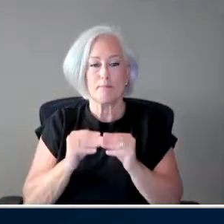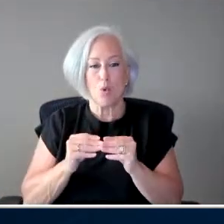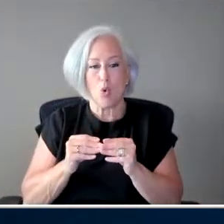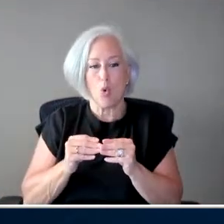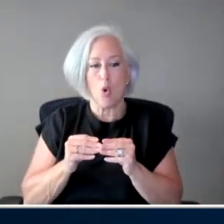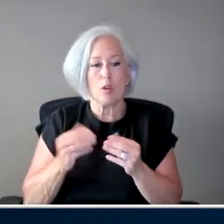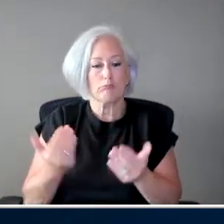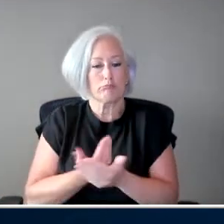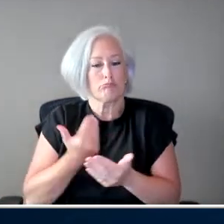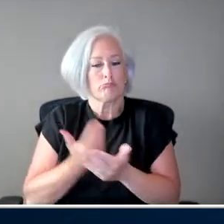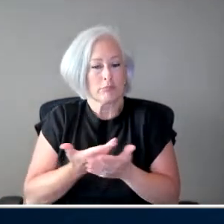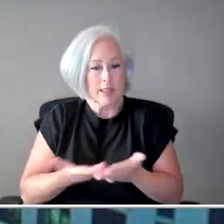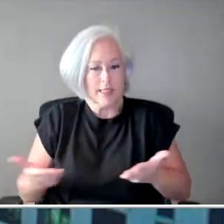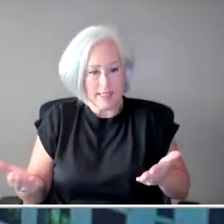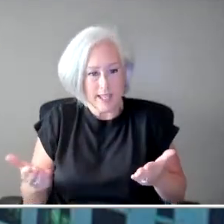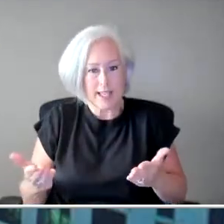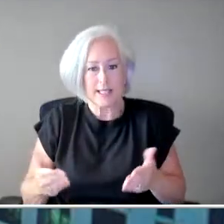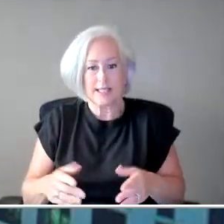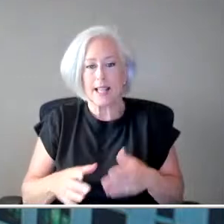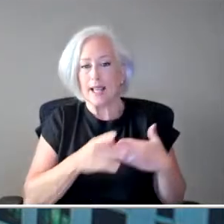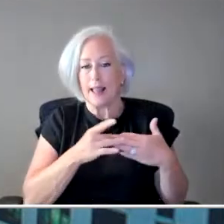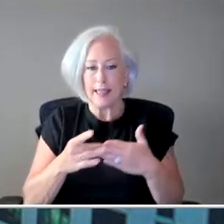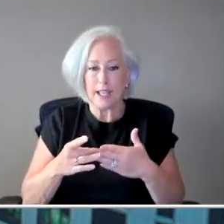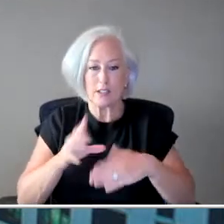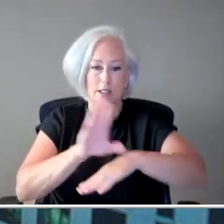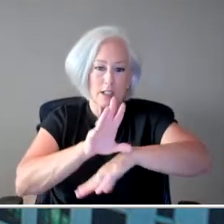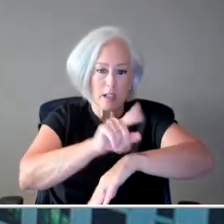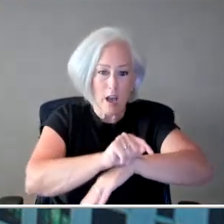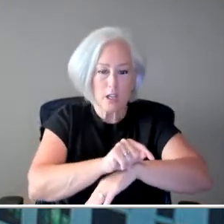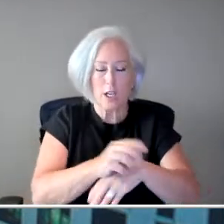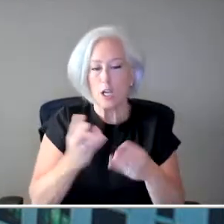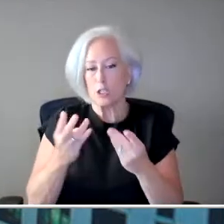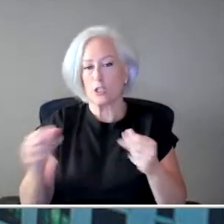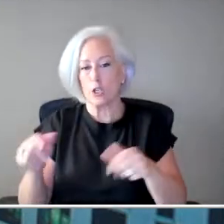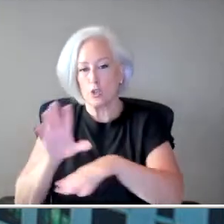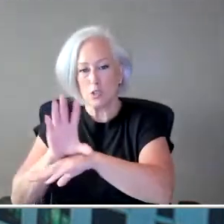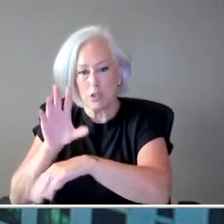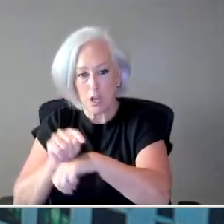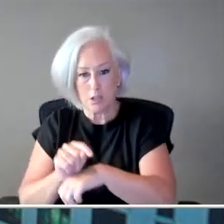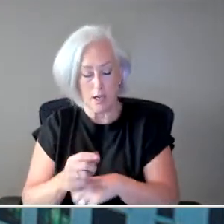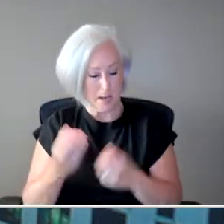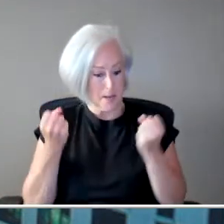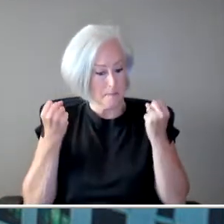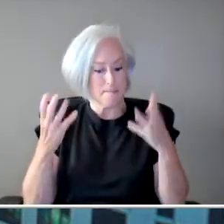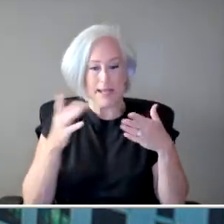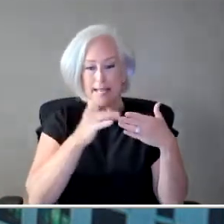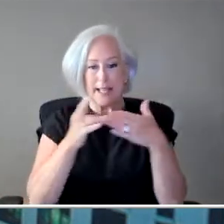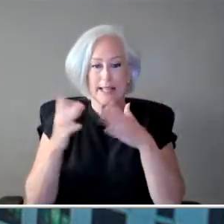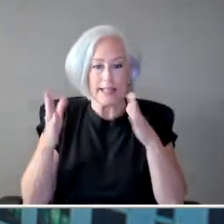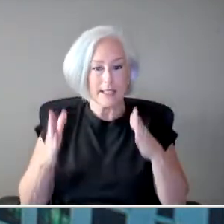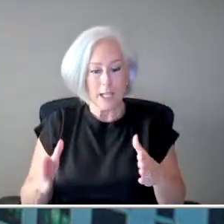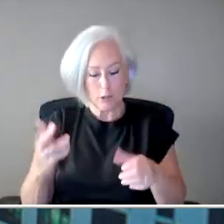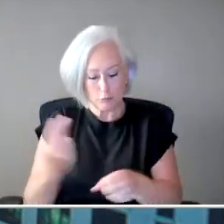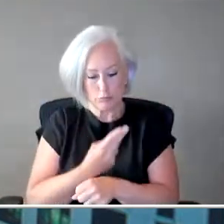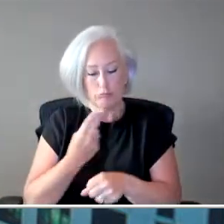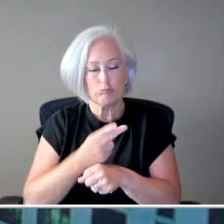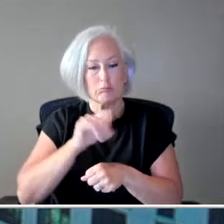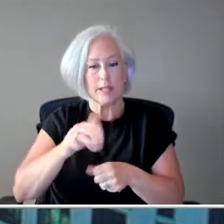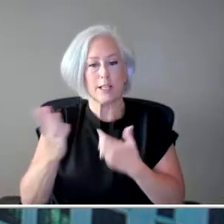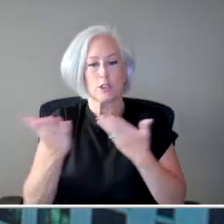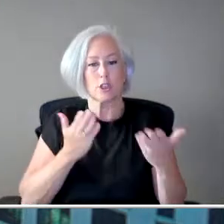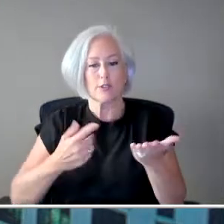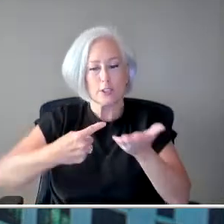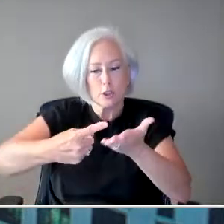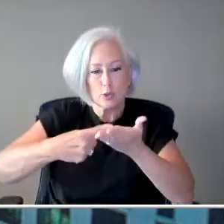proactive leadership consults, solution-based consults. A number of our physician leaders have utilized the services to talk through strategies